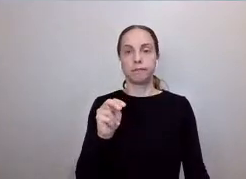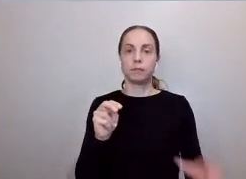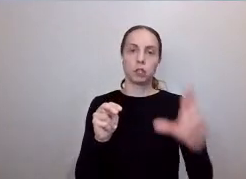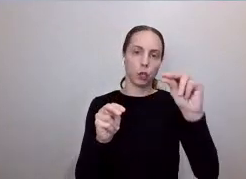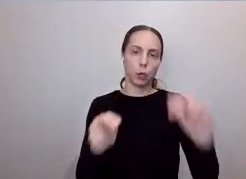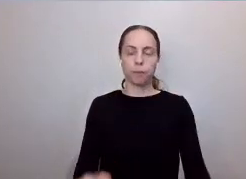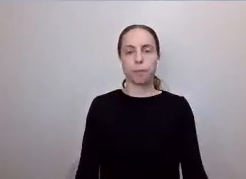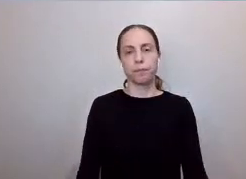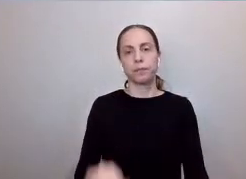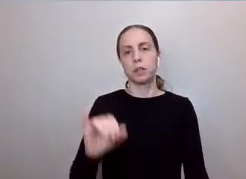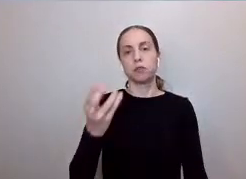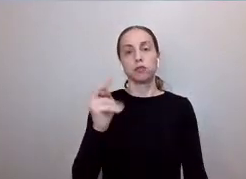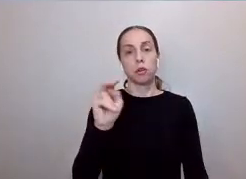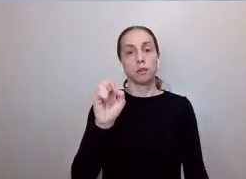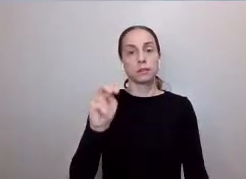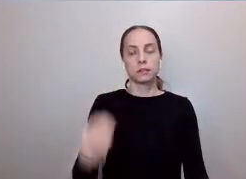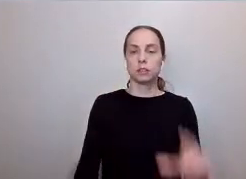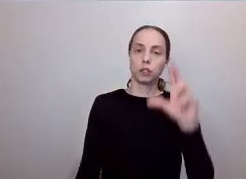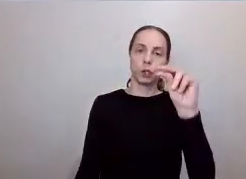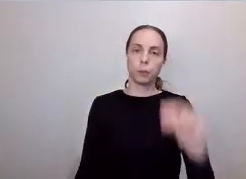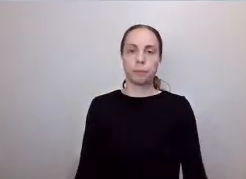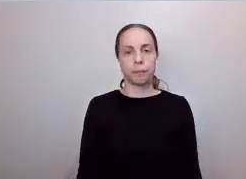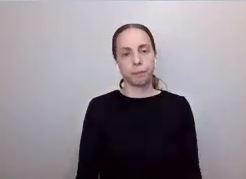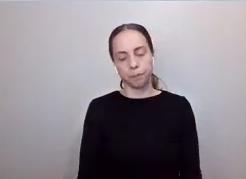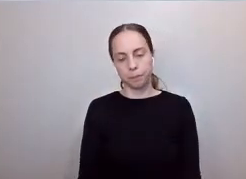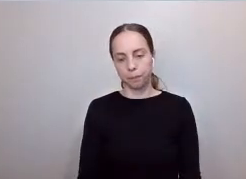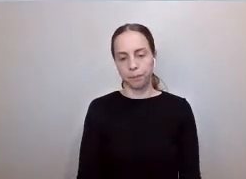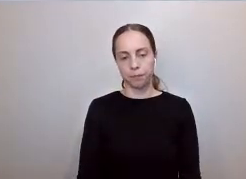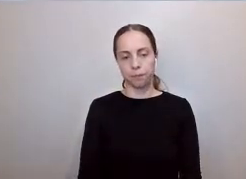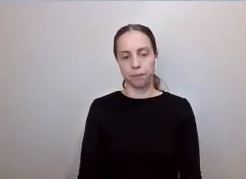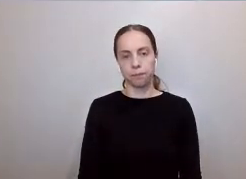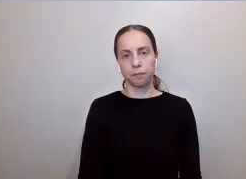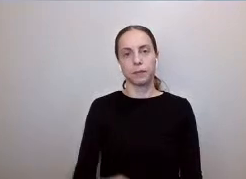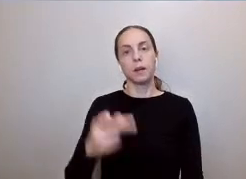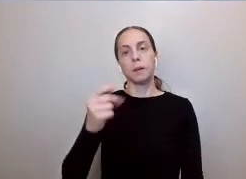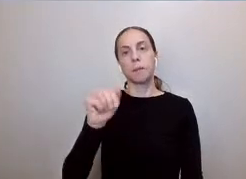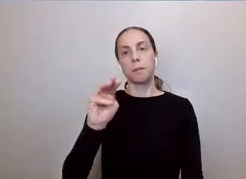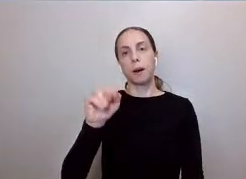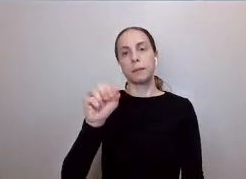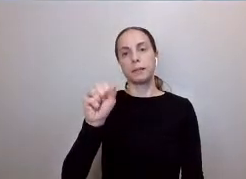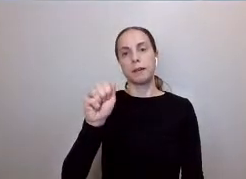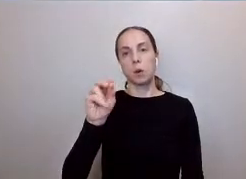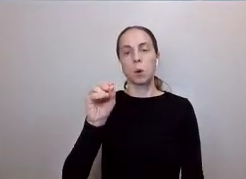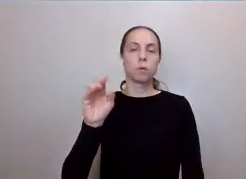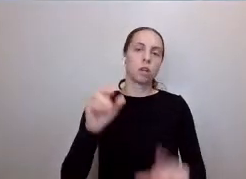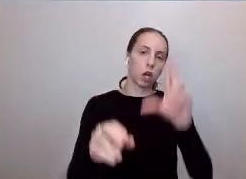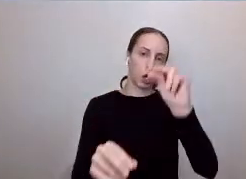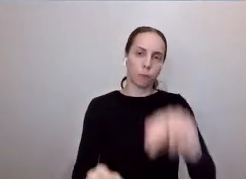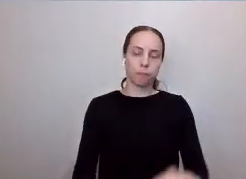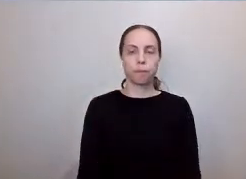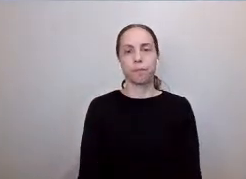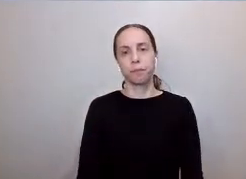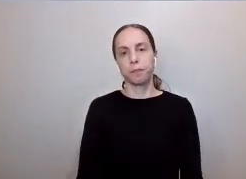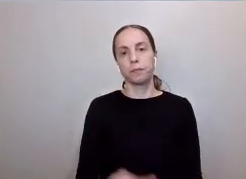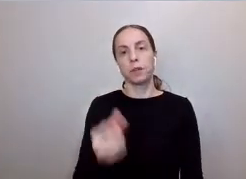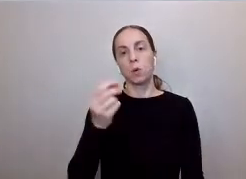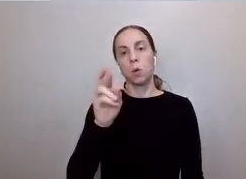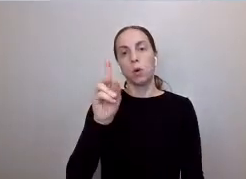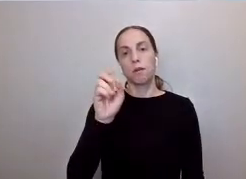No. Councilmember Palmisano. No. Councilmember Gordon.